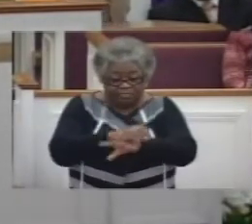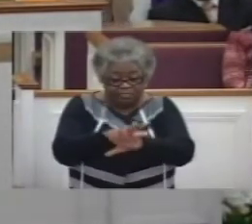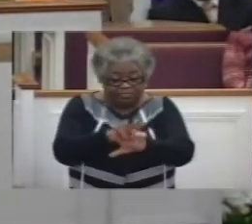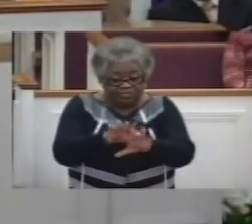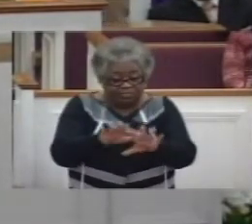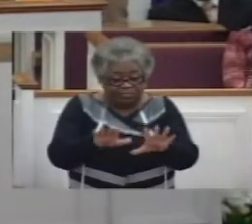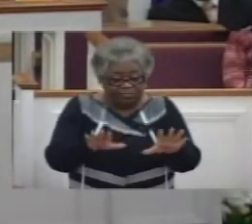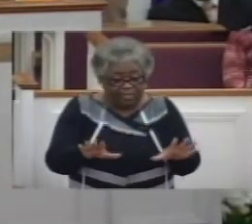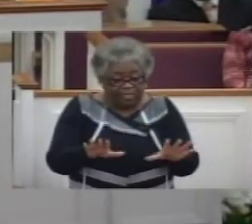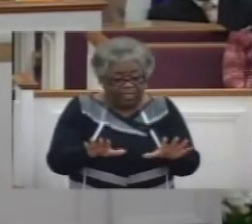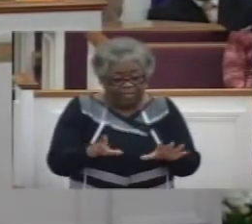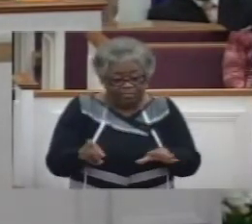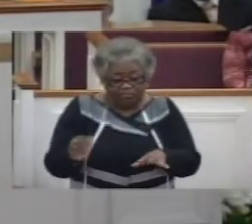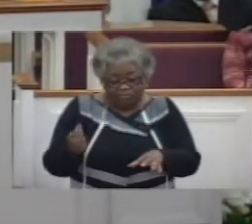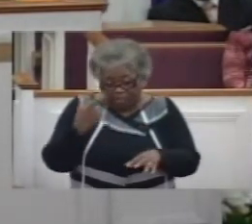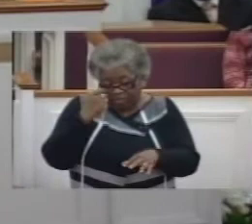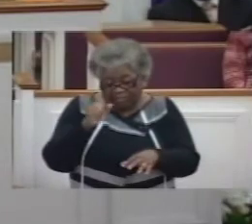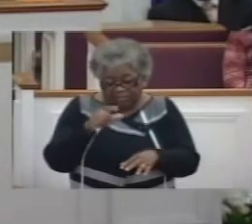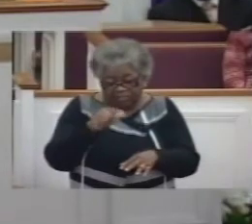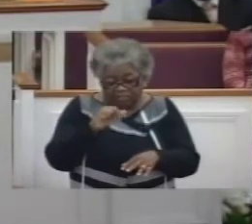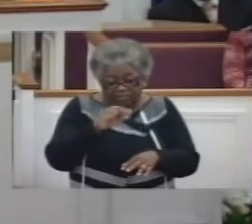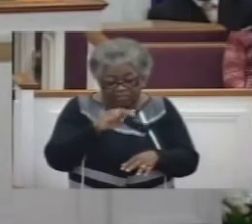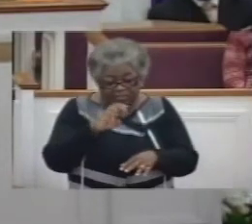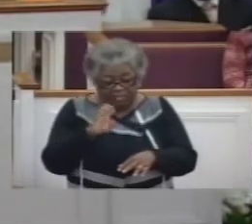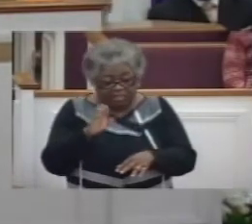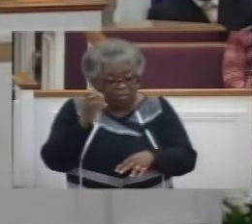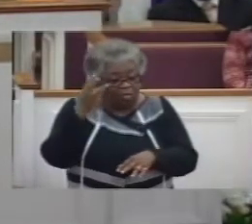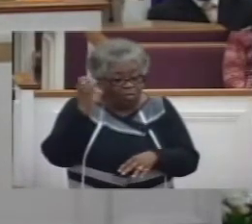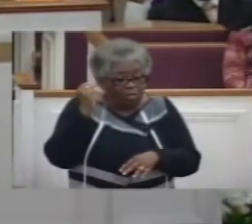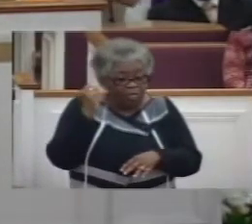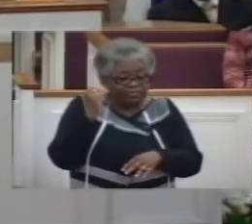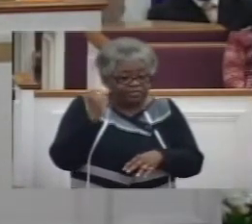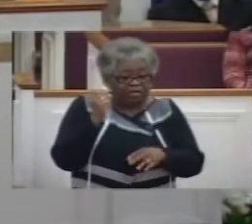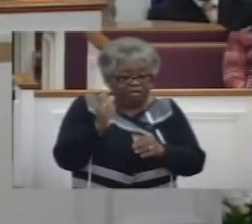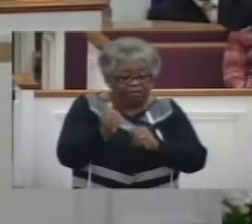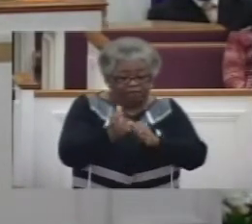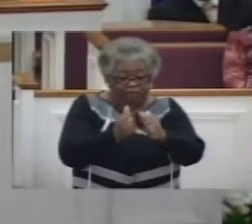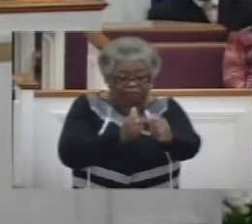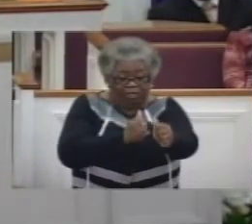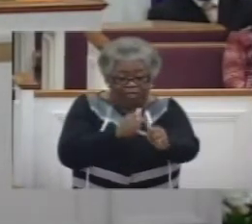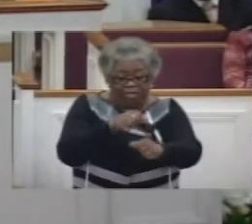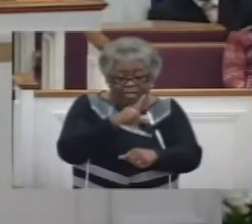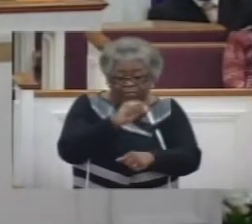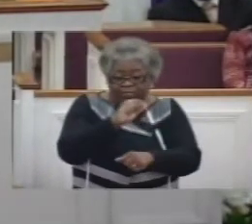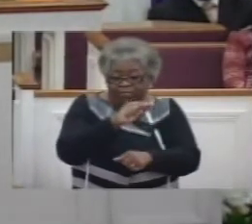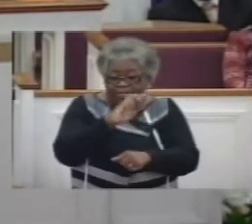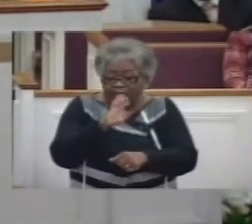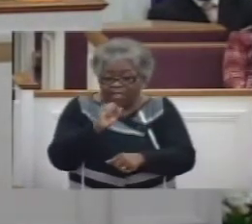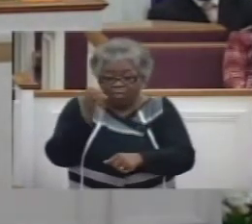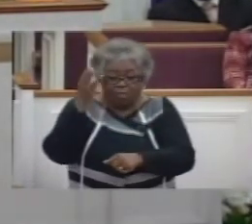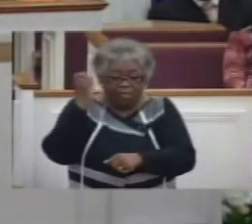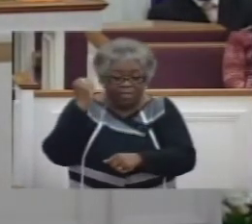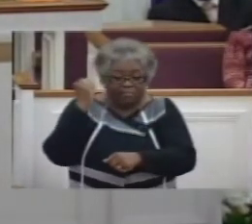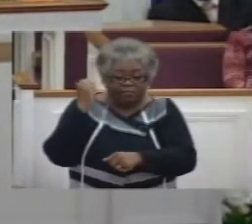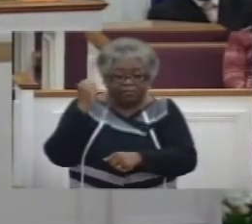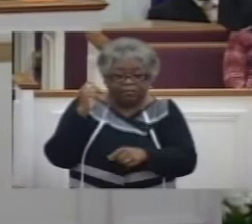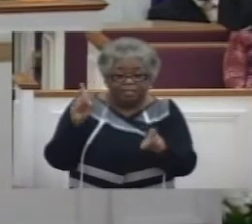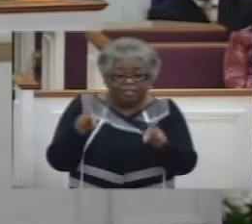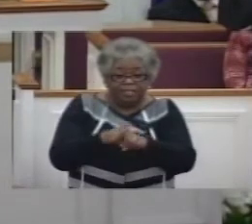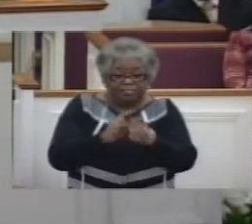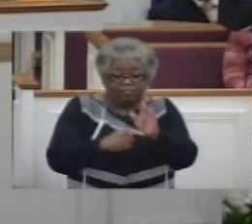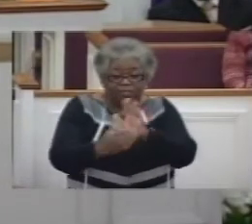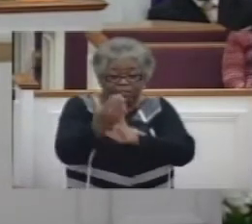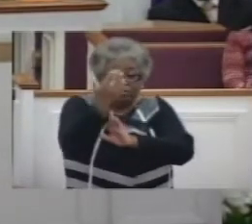lane. Because the lane was, I can't remember how far the lane was, but the lane as you approached